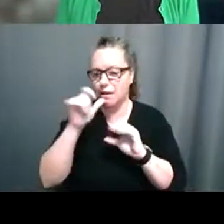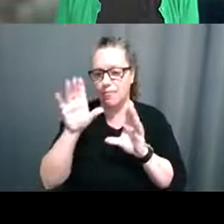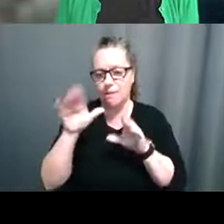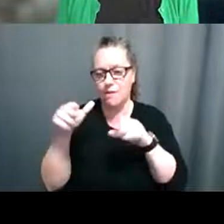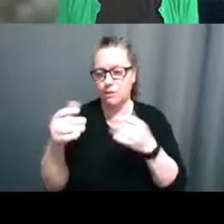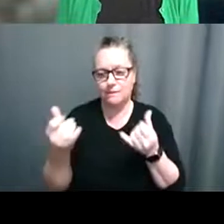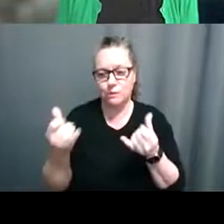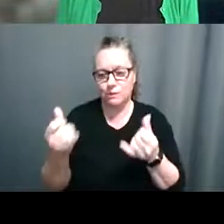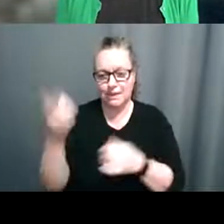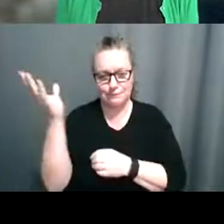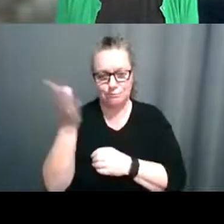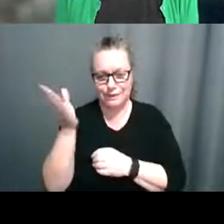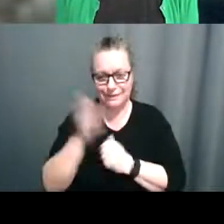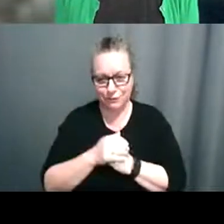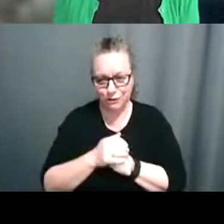presentation.